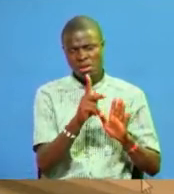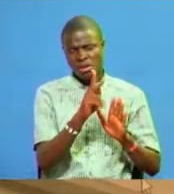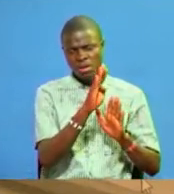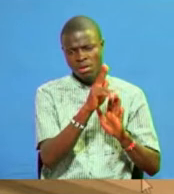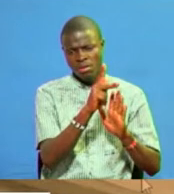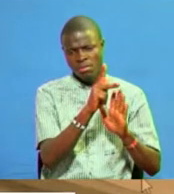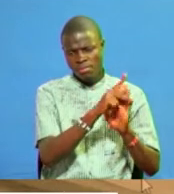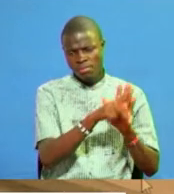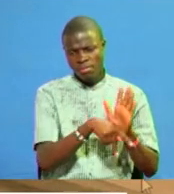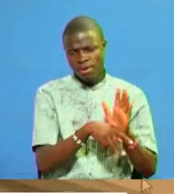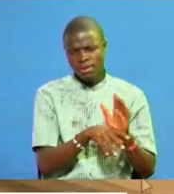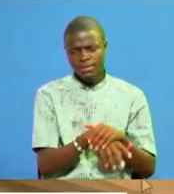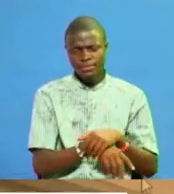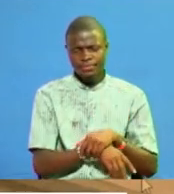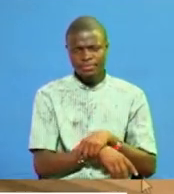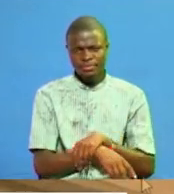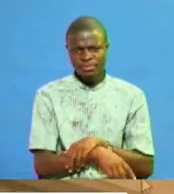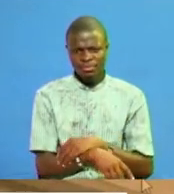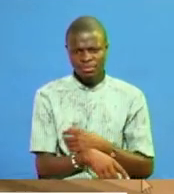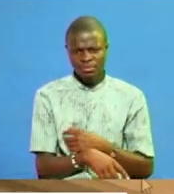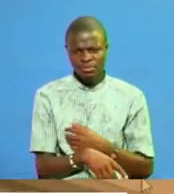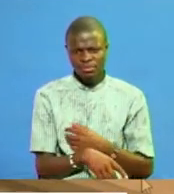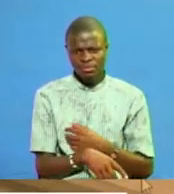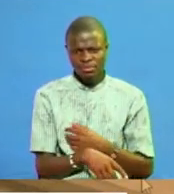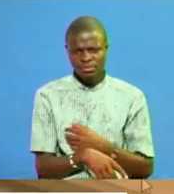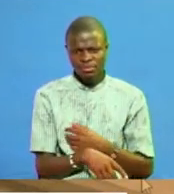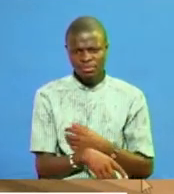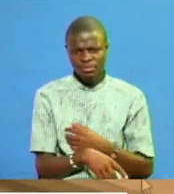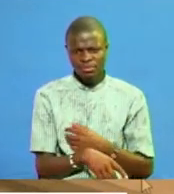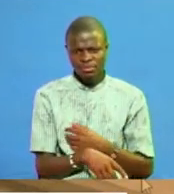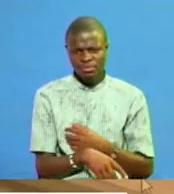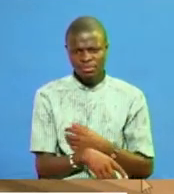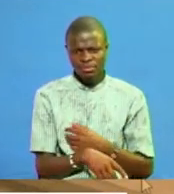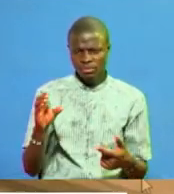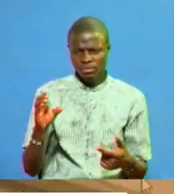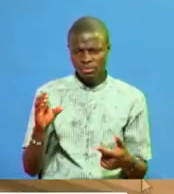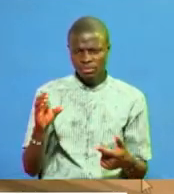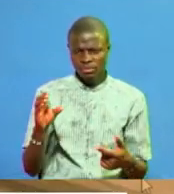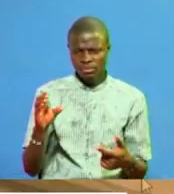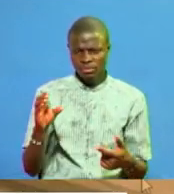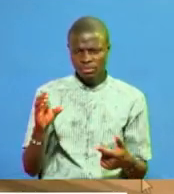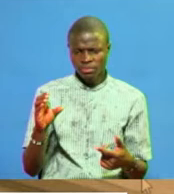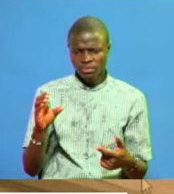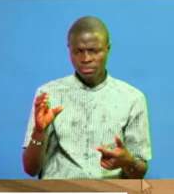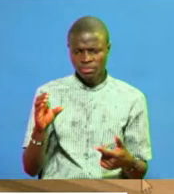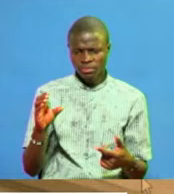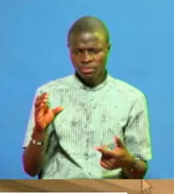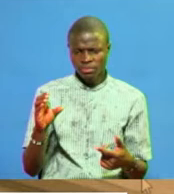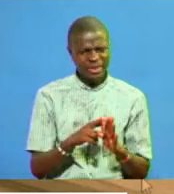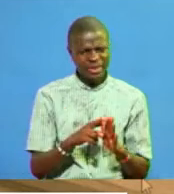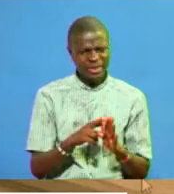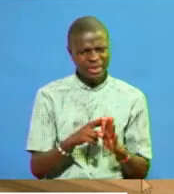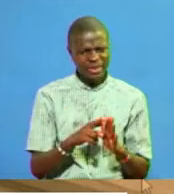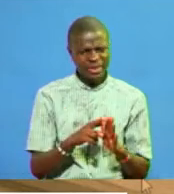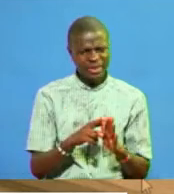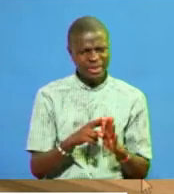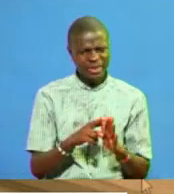coins, so there will never be more than coins. The rate at which the Bitcoins are mined by the